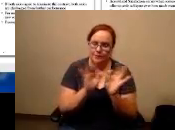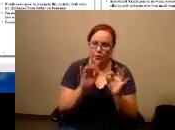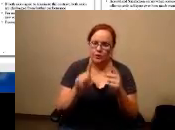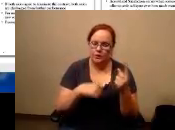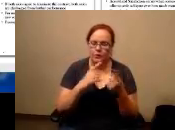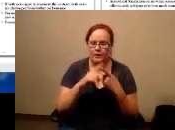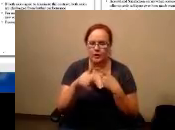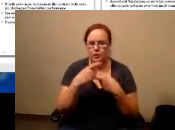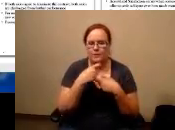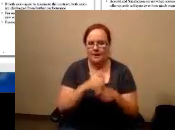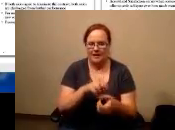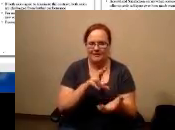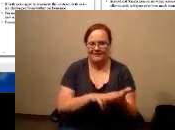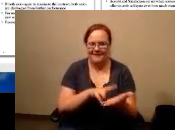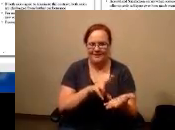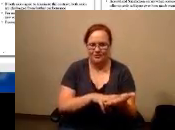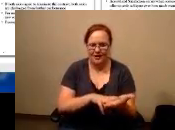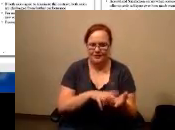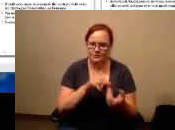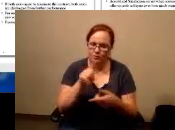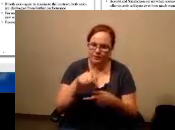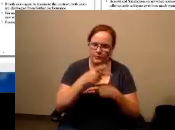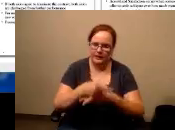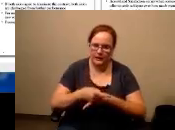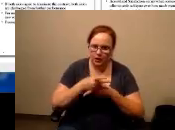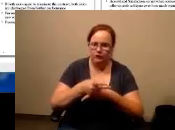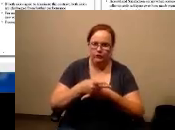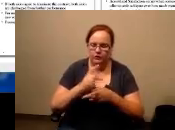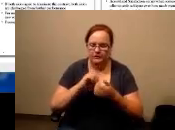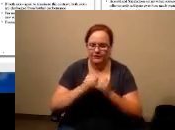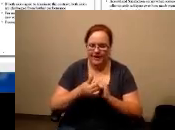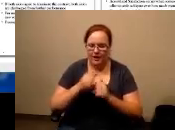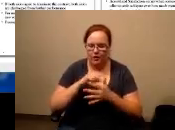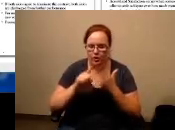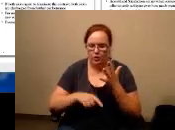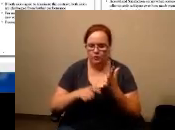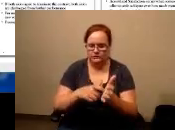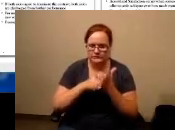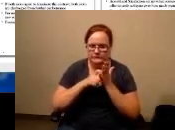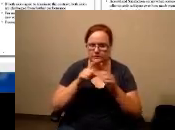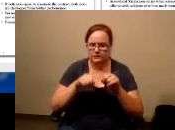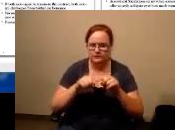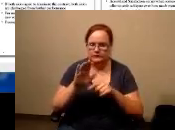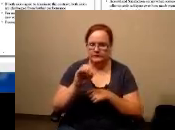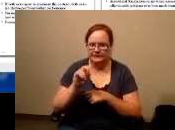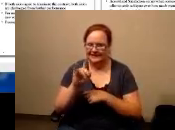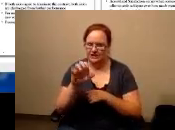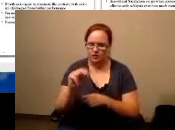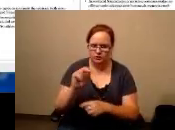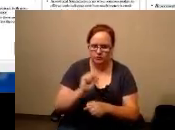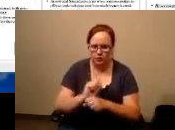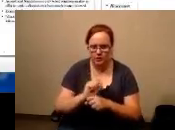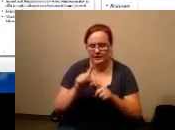making contracts to be careful about how these conditions work, depending on which side you're on.